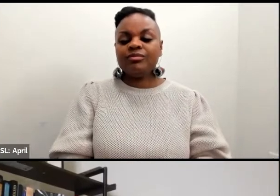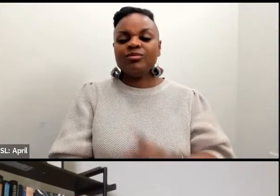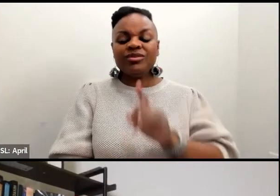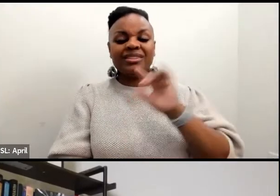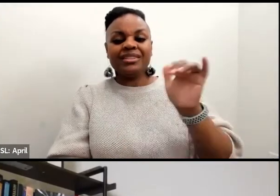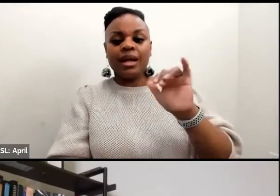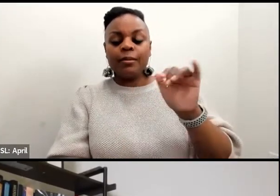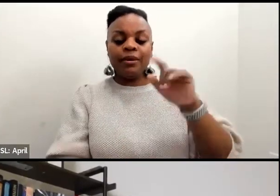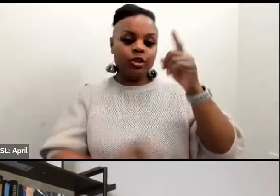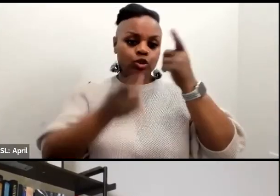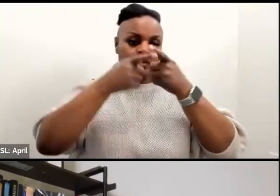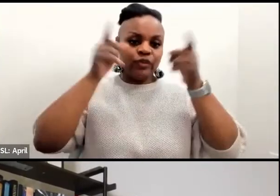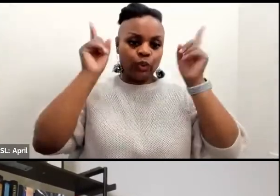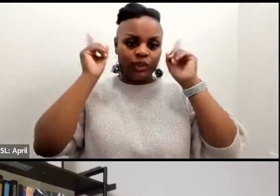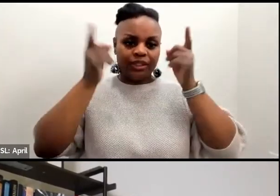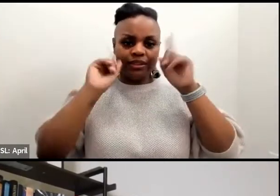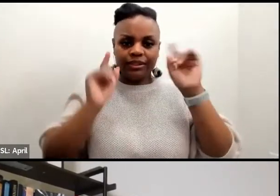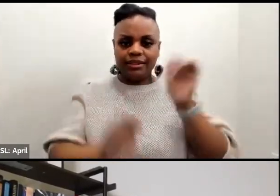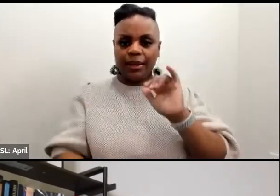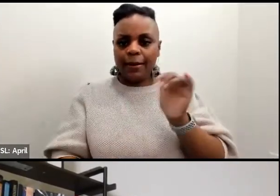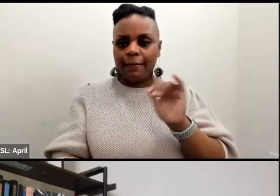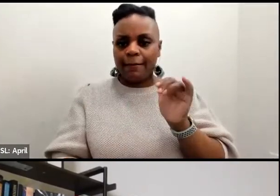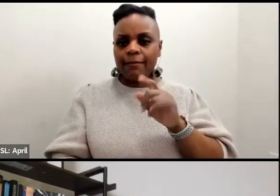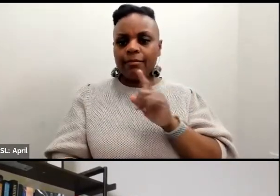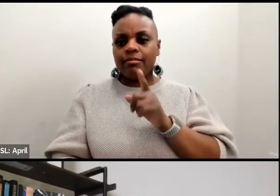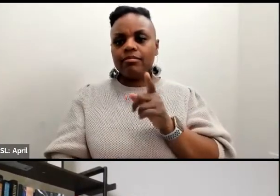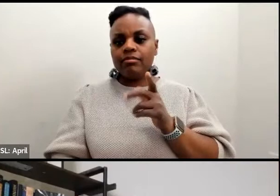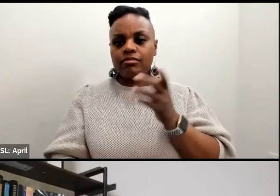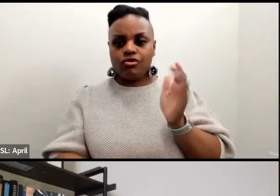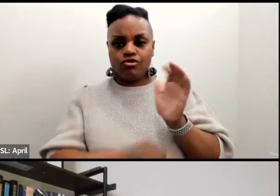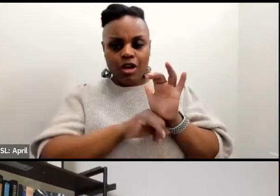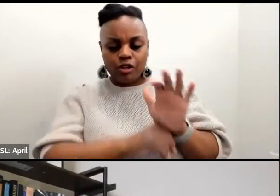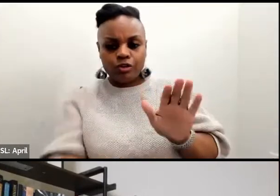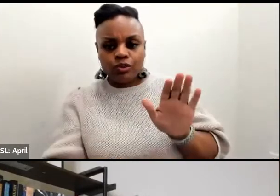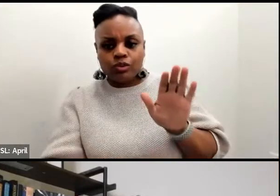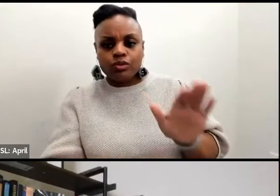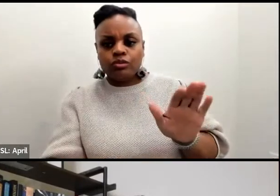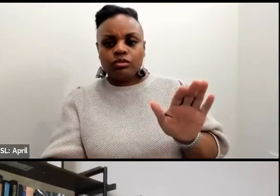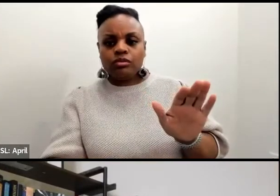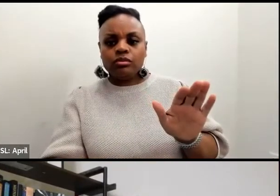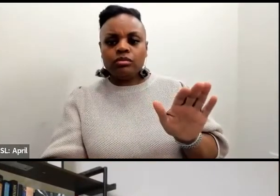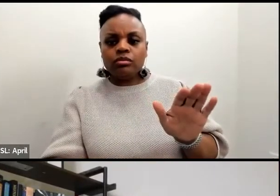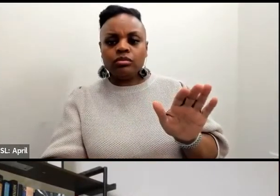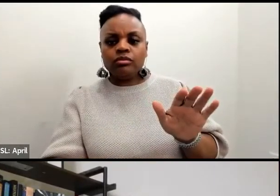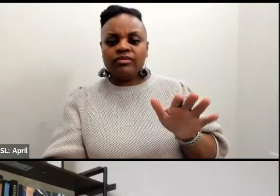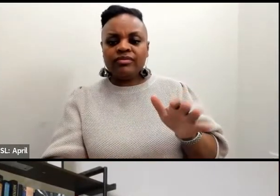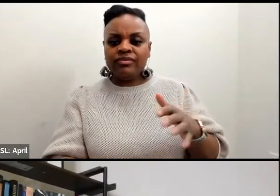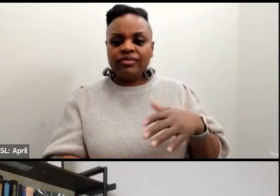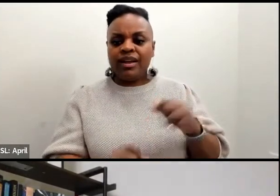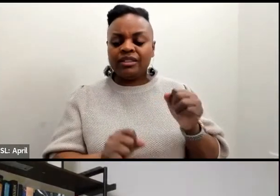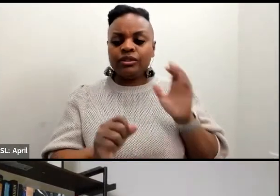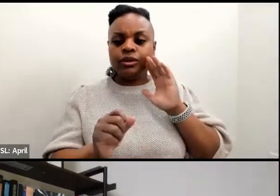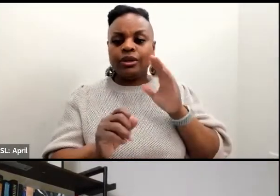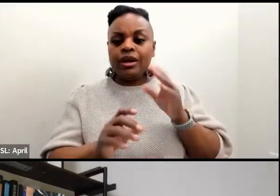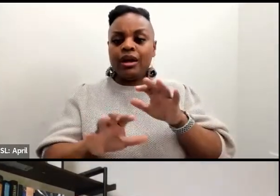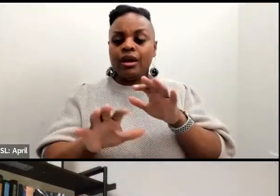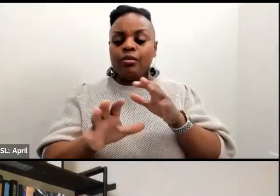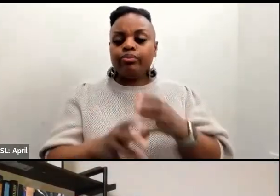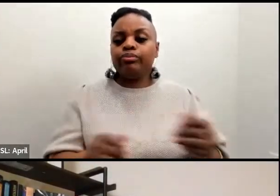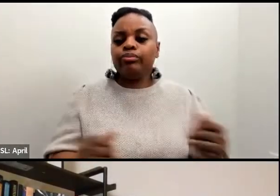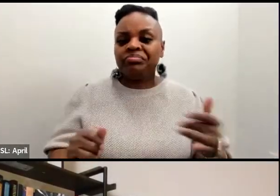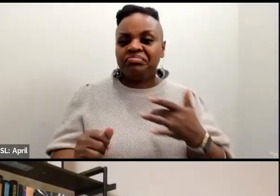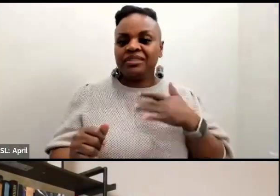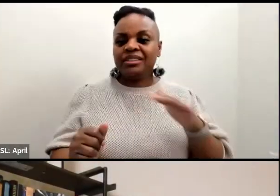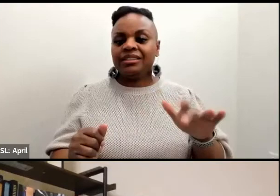decades. But in Egypt, we've never had such a grassroots movement at all. It's usually been successive waves of mobilizing